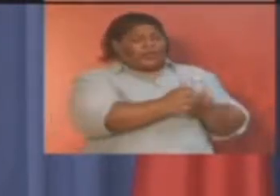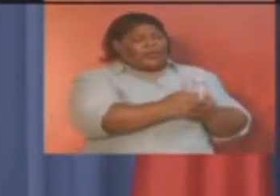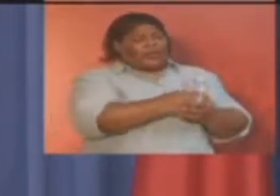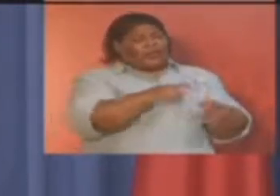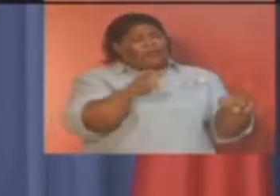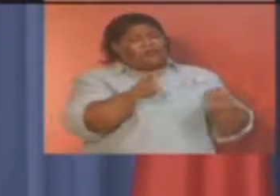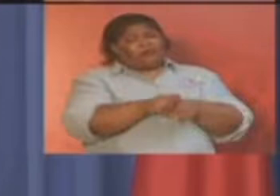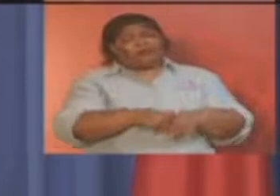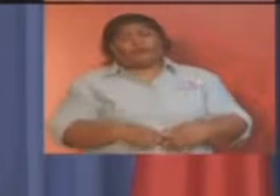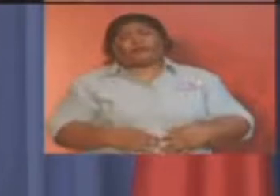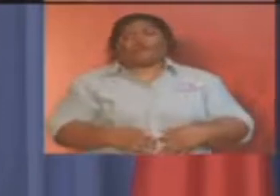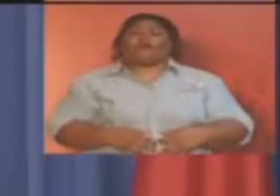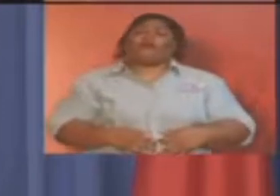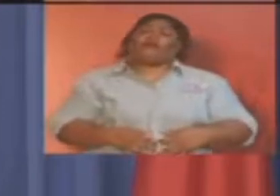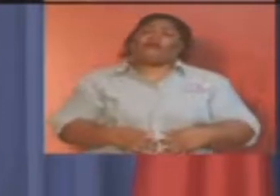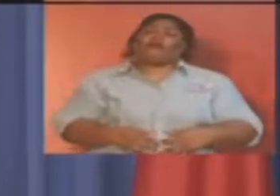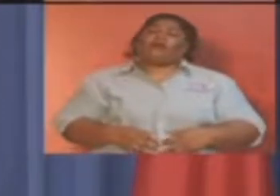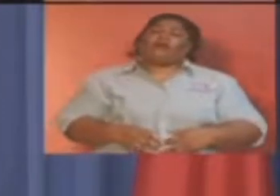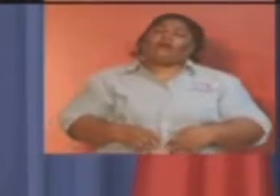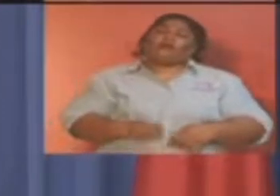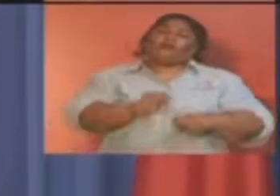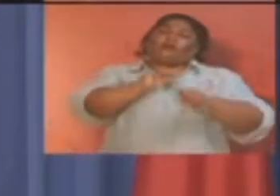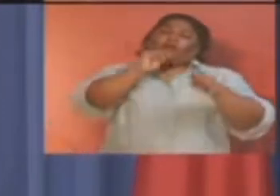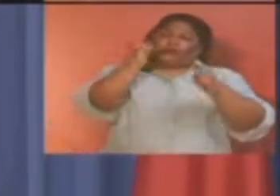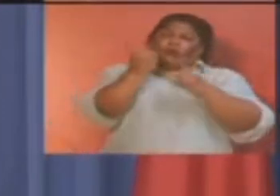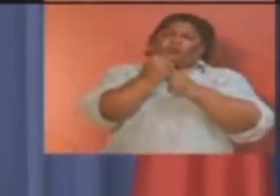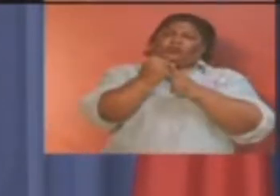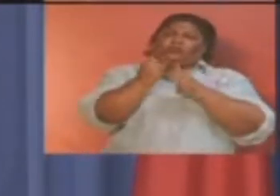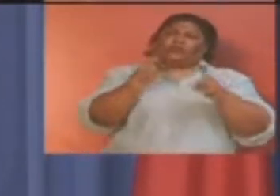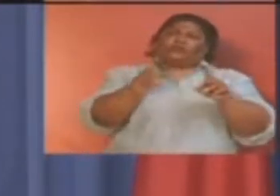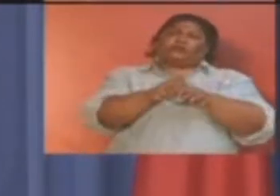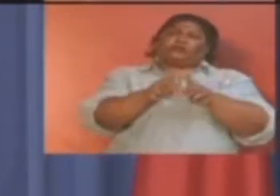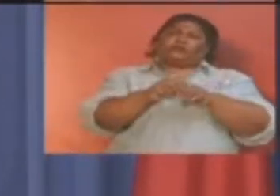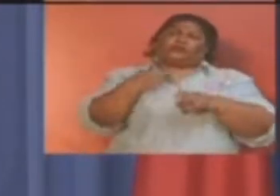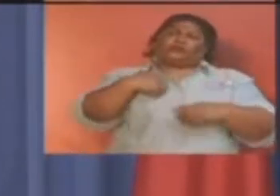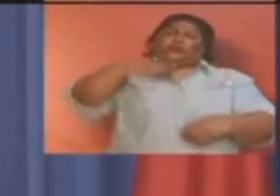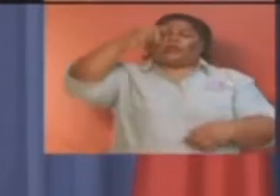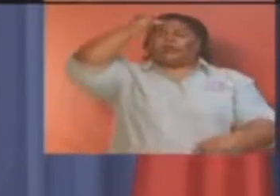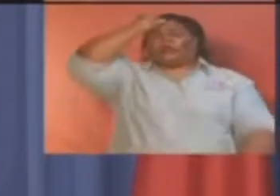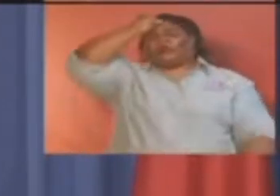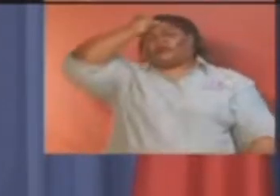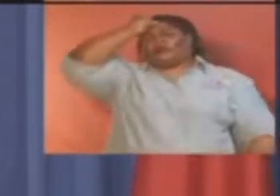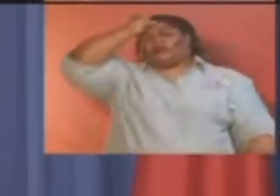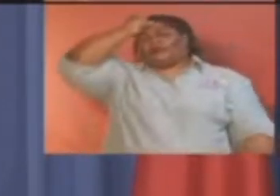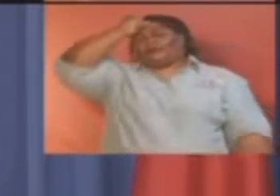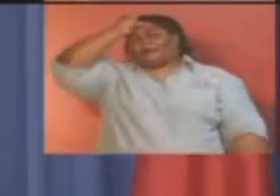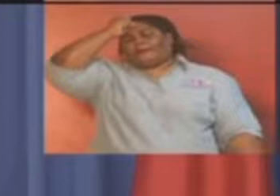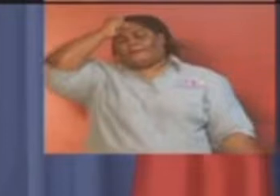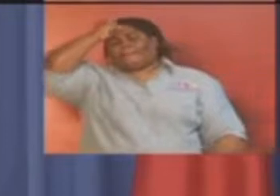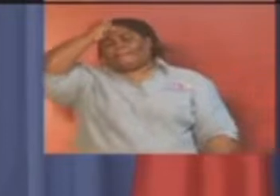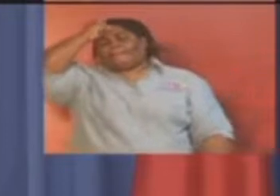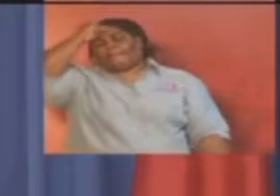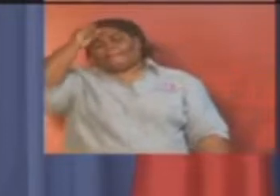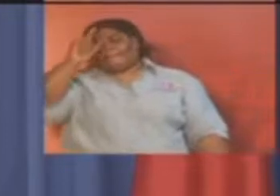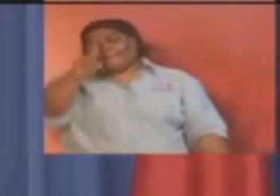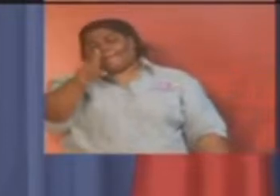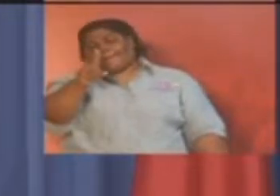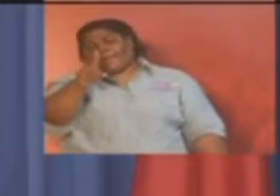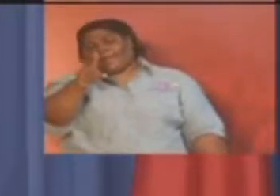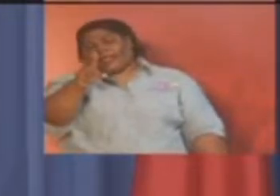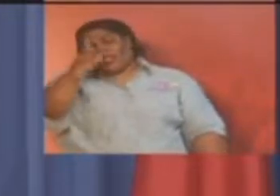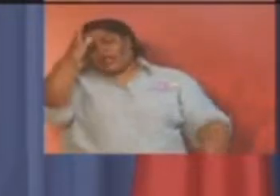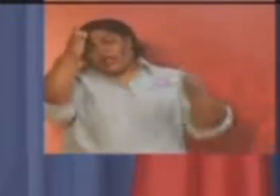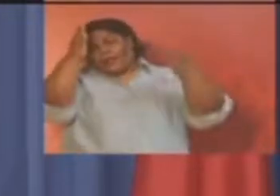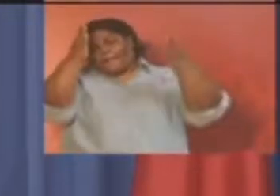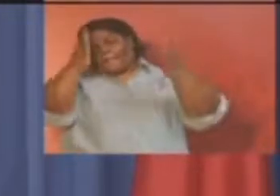The other scenario we have to keep in mind is that the management of a sicker patient with COVID